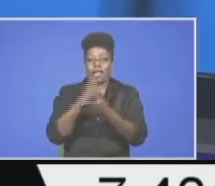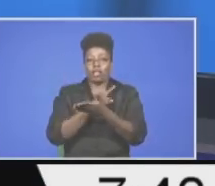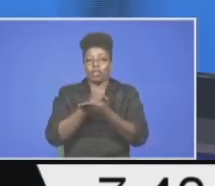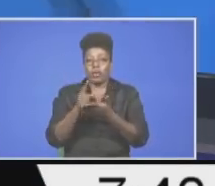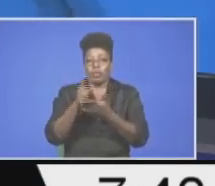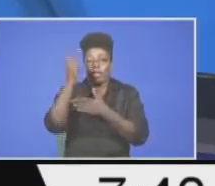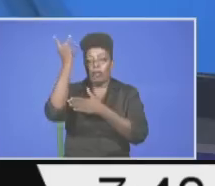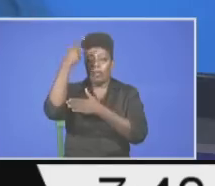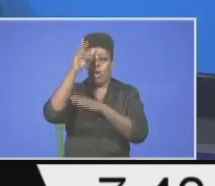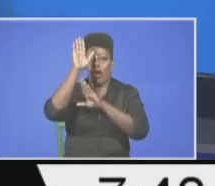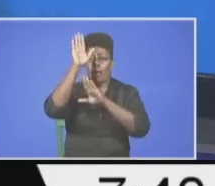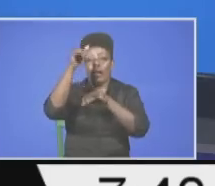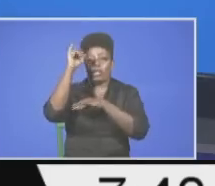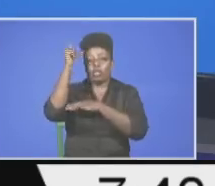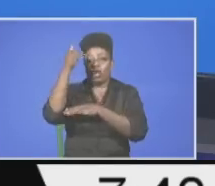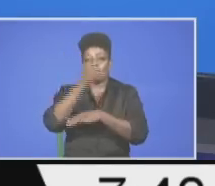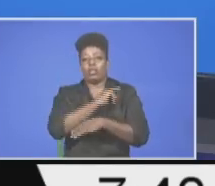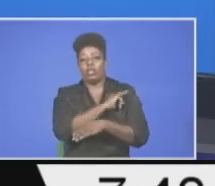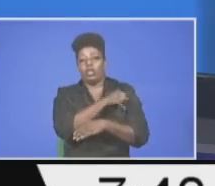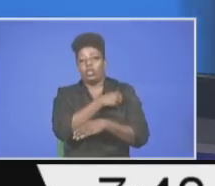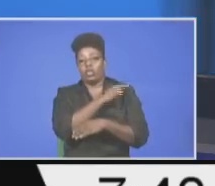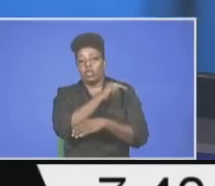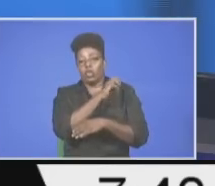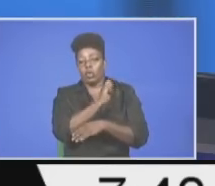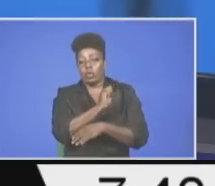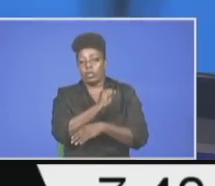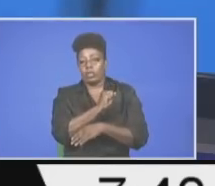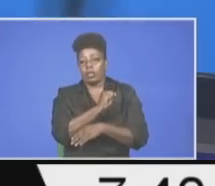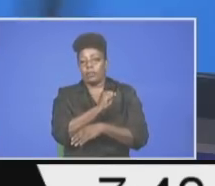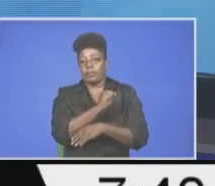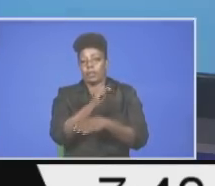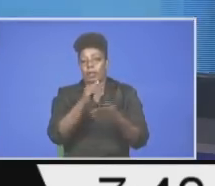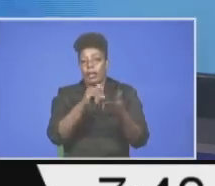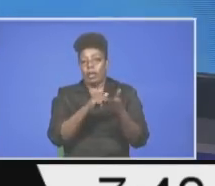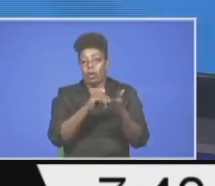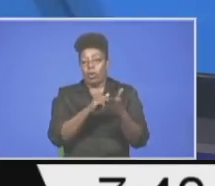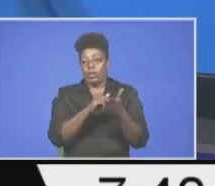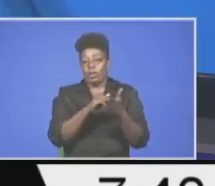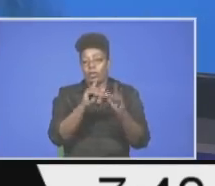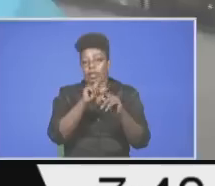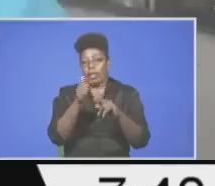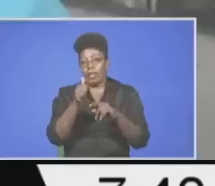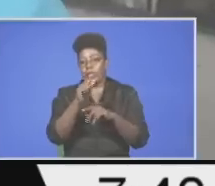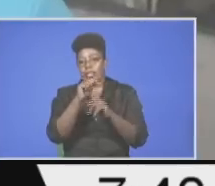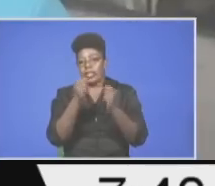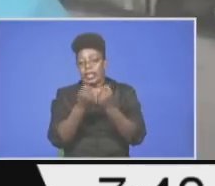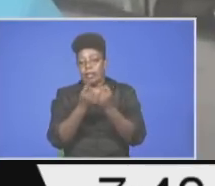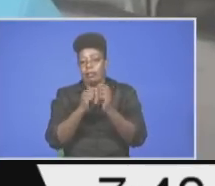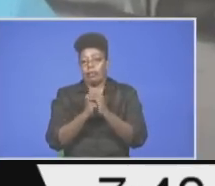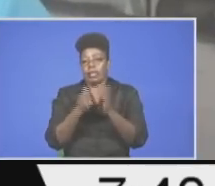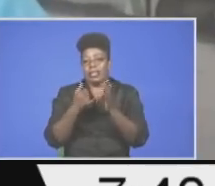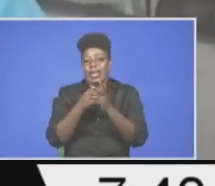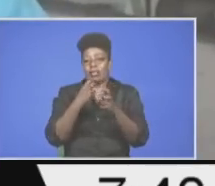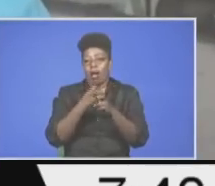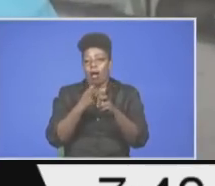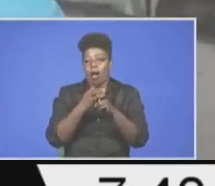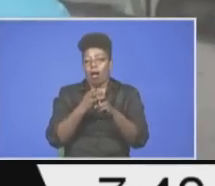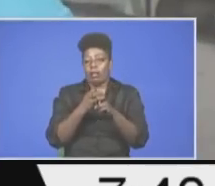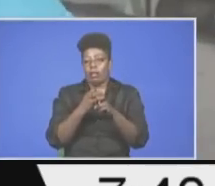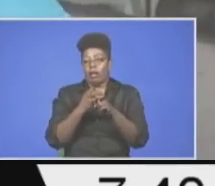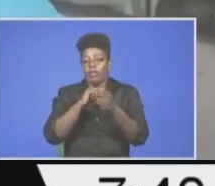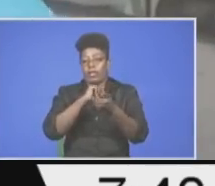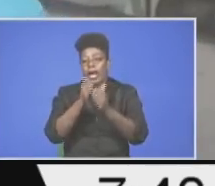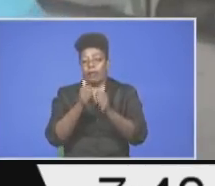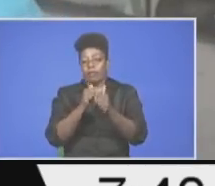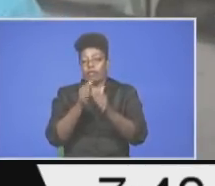being pro basketball player Jonquel Jones now suiting up to play on the Bosnian national team. Very difficult, first of all, for an athlete to compete